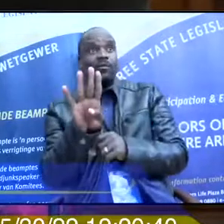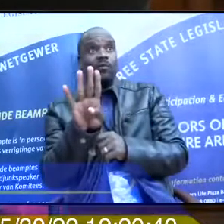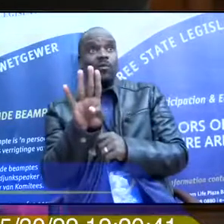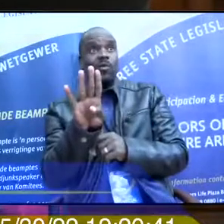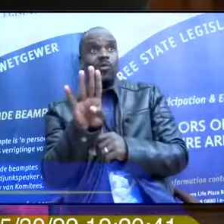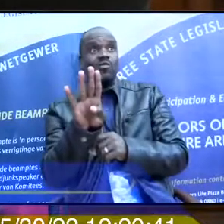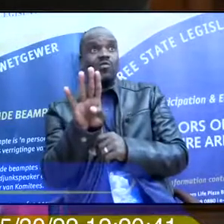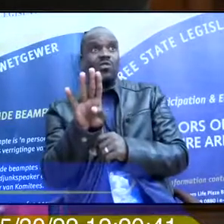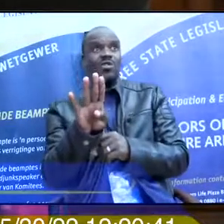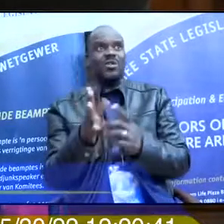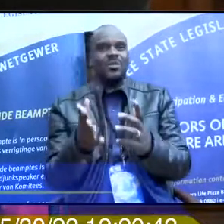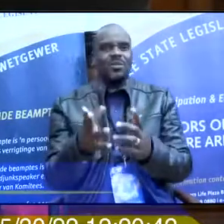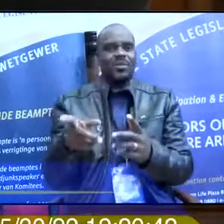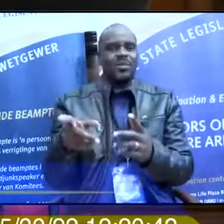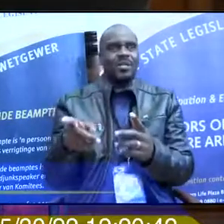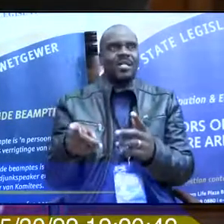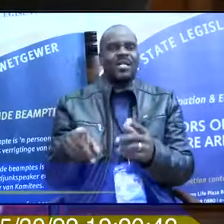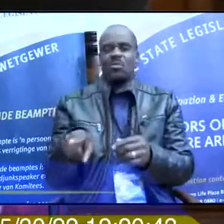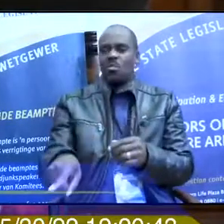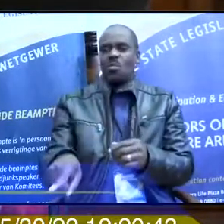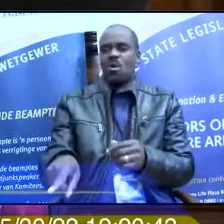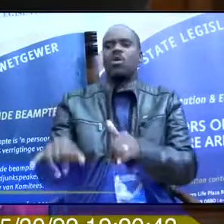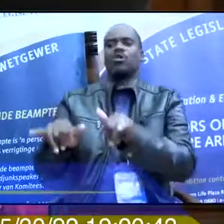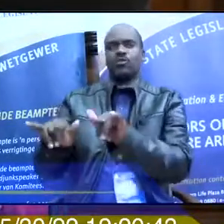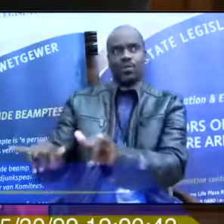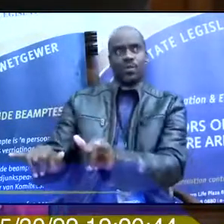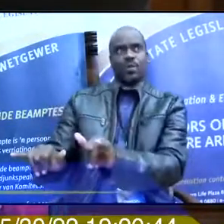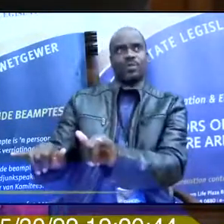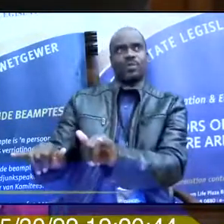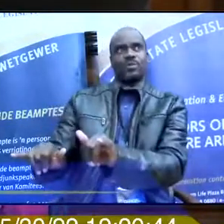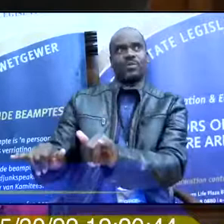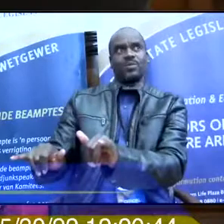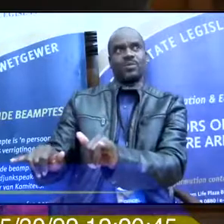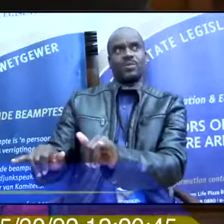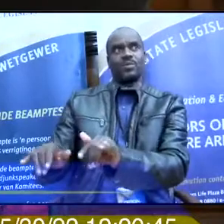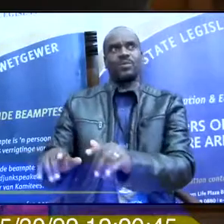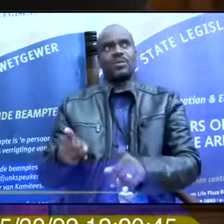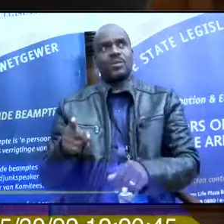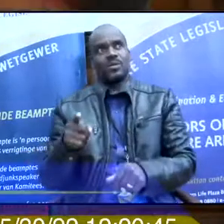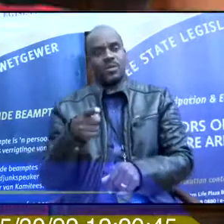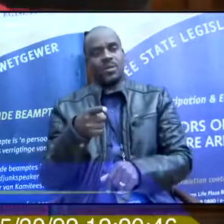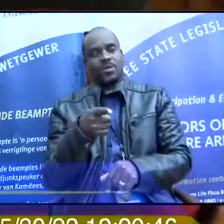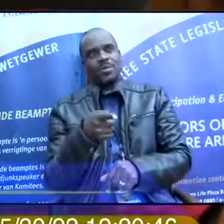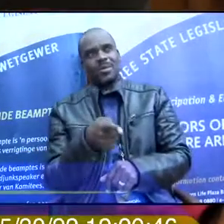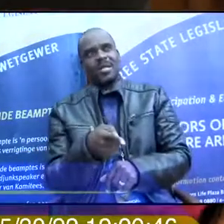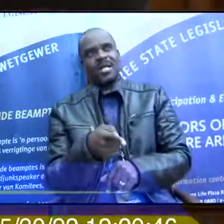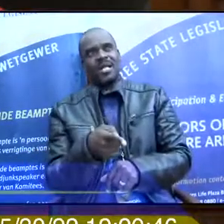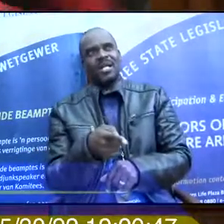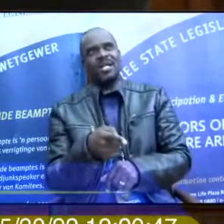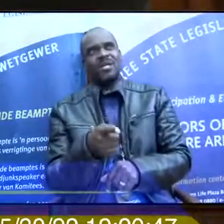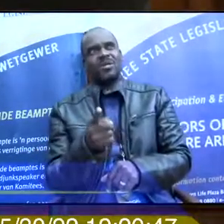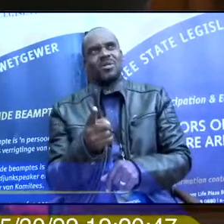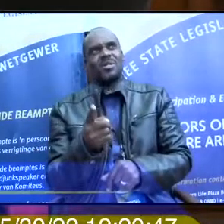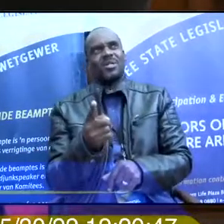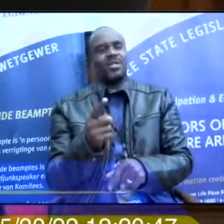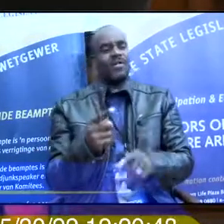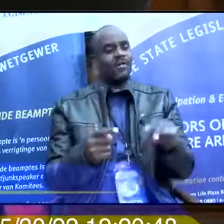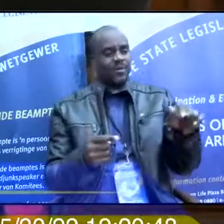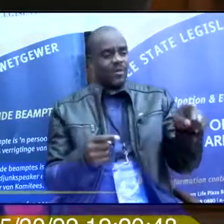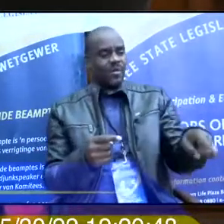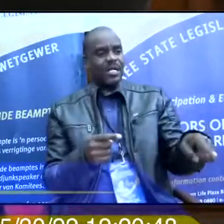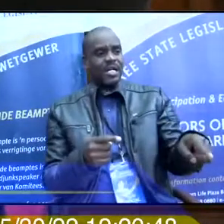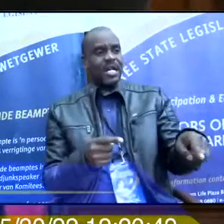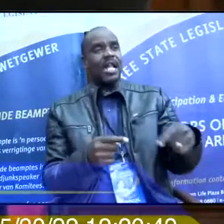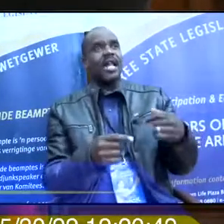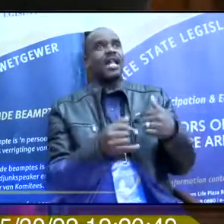three teams they have to stay controlled compliant in the whole day for three weeks they wait for their tent for the vehicle to come to